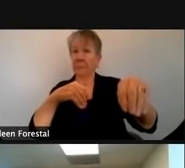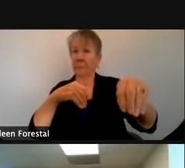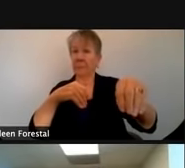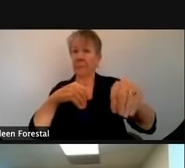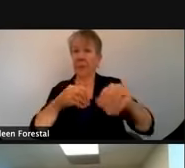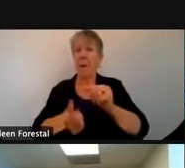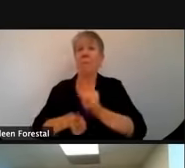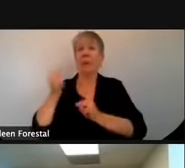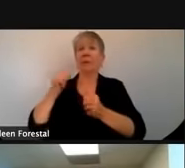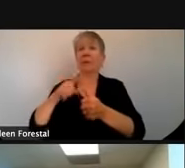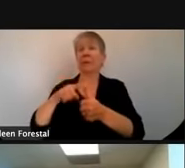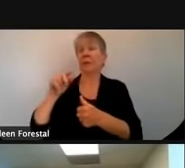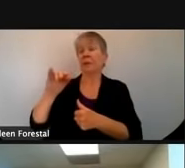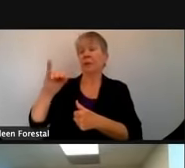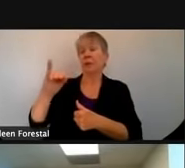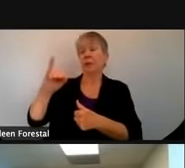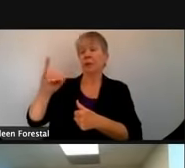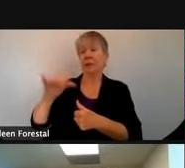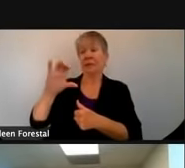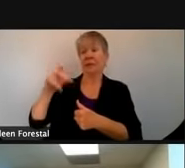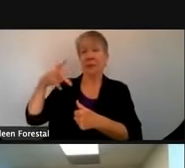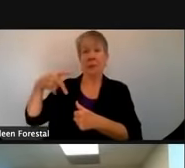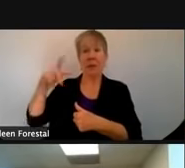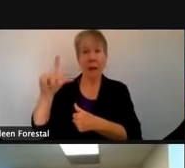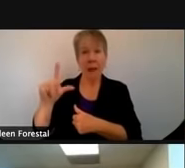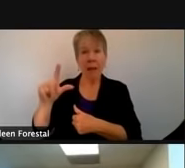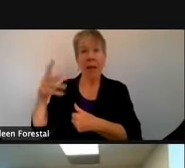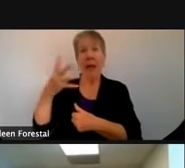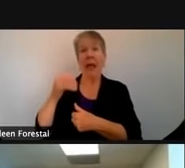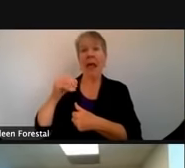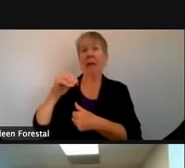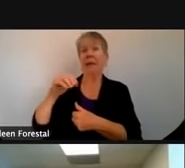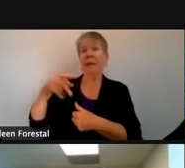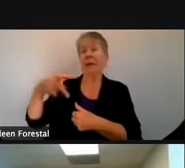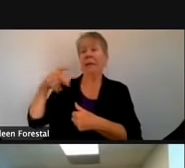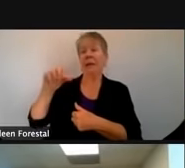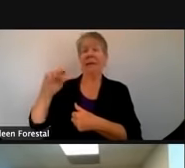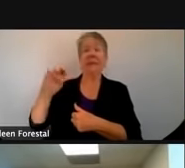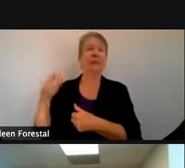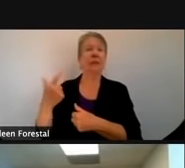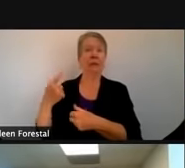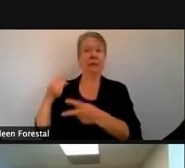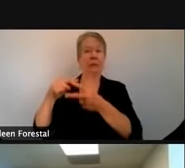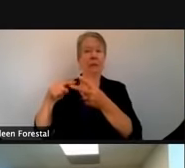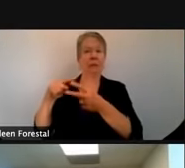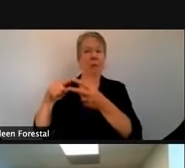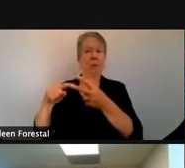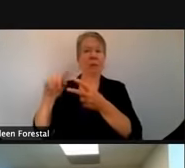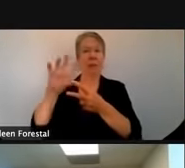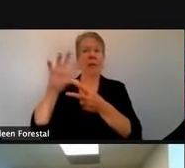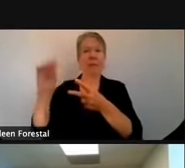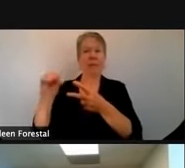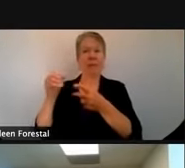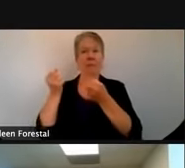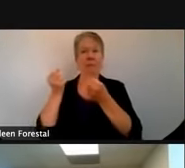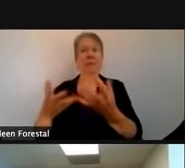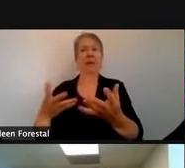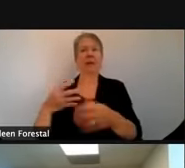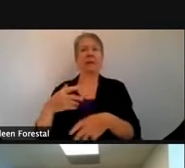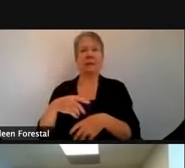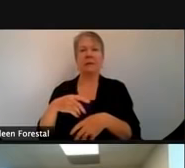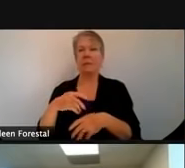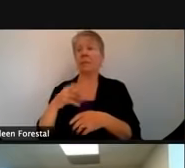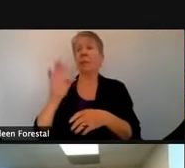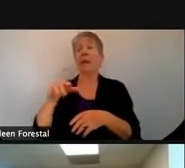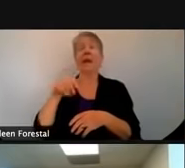PSE&G. And with regard to the Parkway yesterday, I want to be clear that